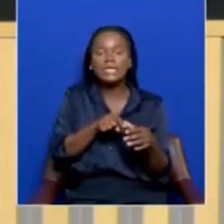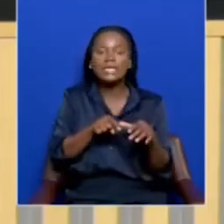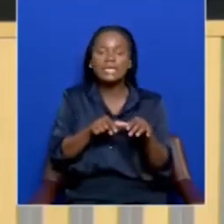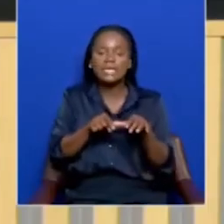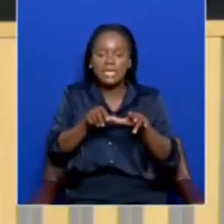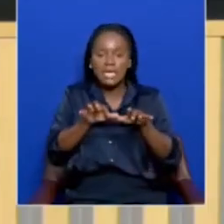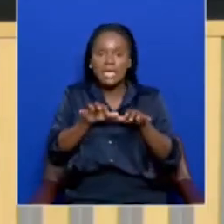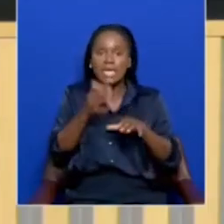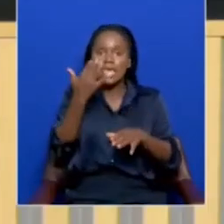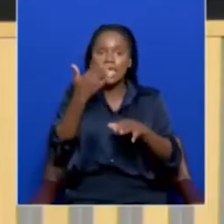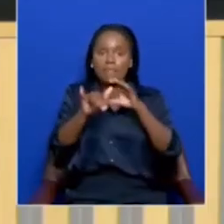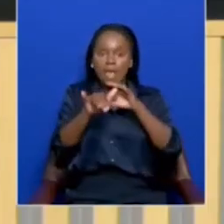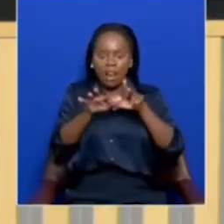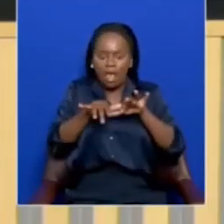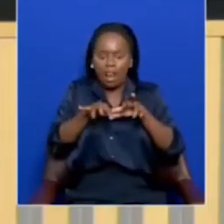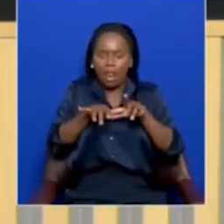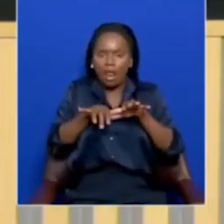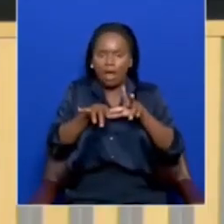email address,